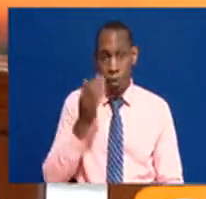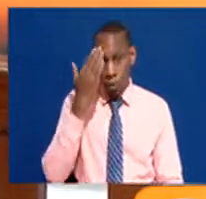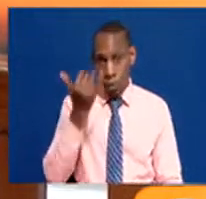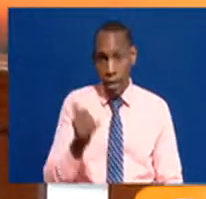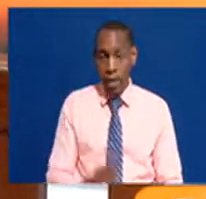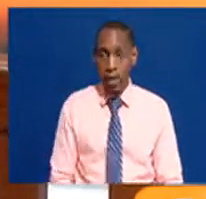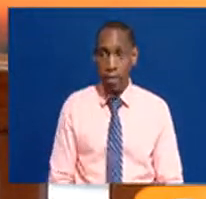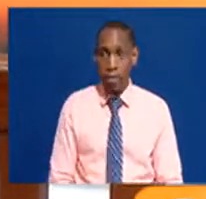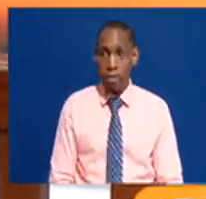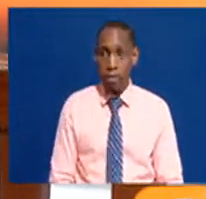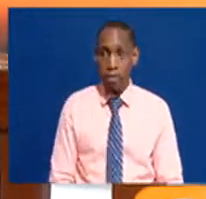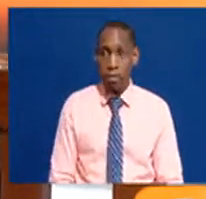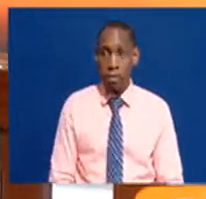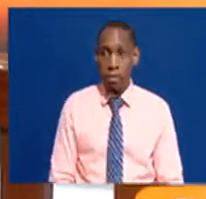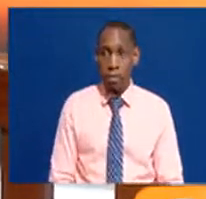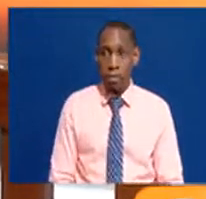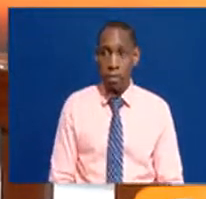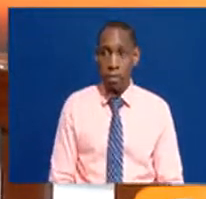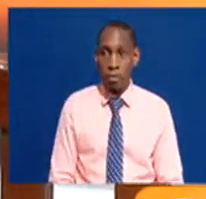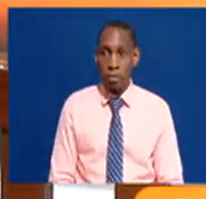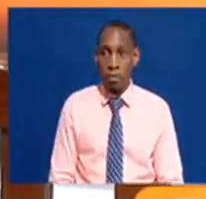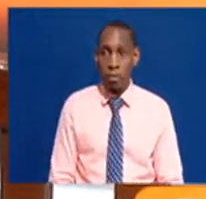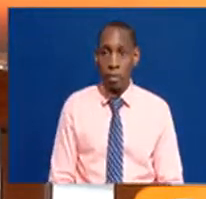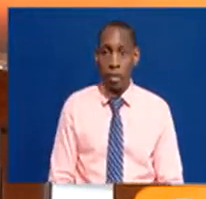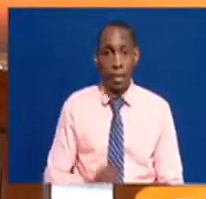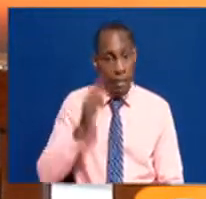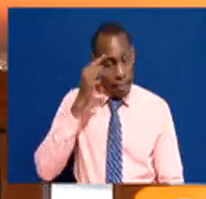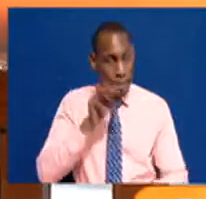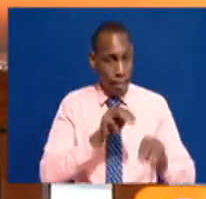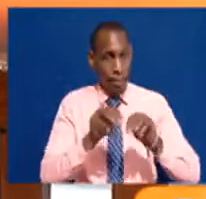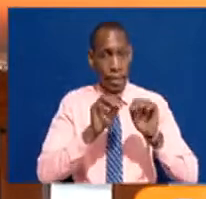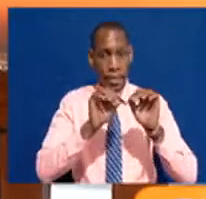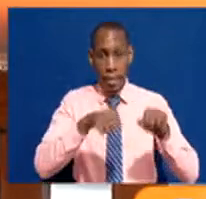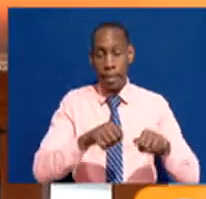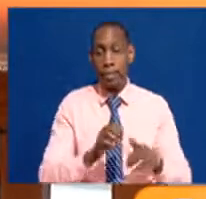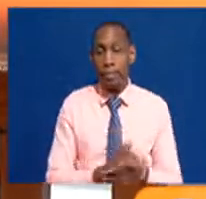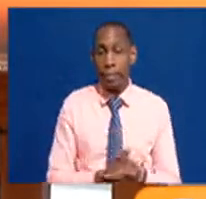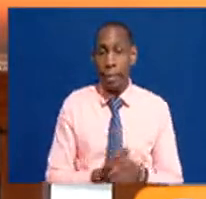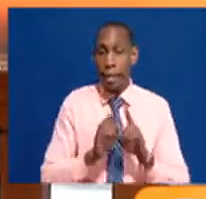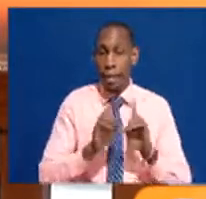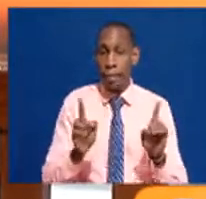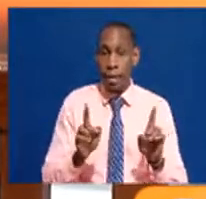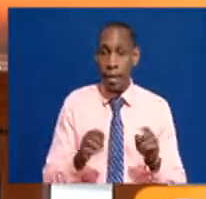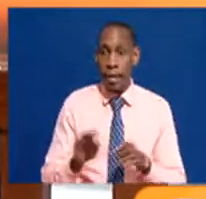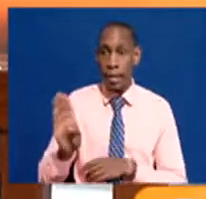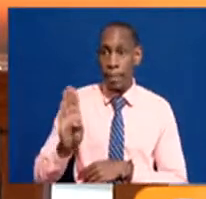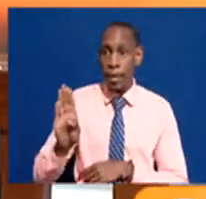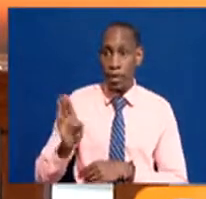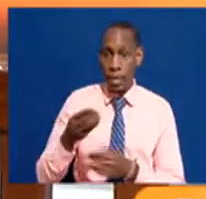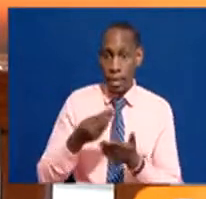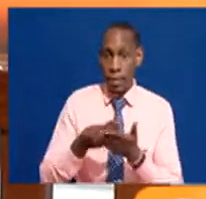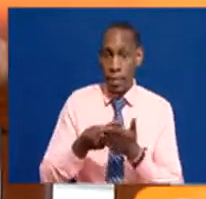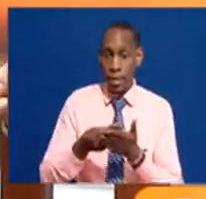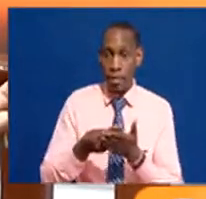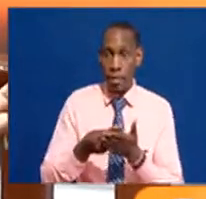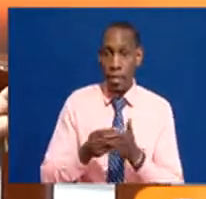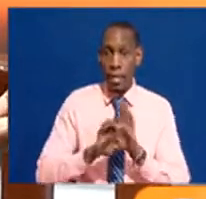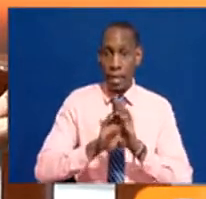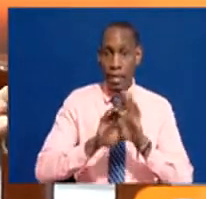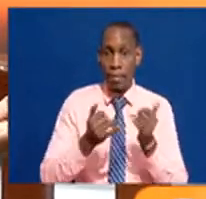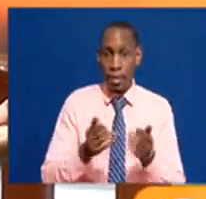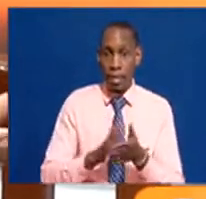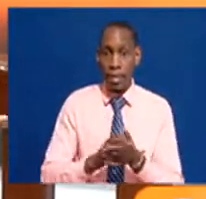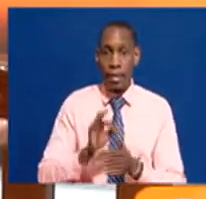because me, I think I'll manage. I can manage, and I said that from the beginning. But the billions we are taking, like now, so